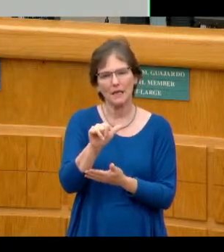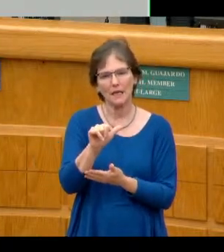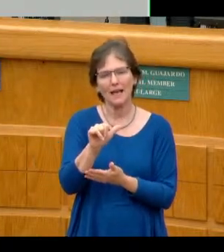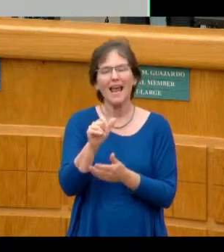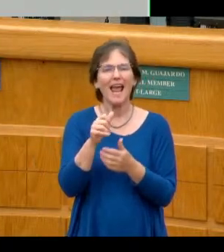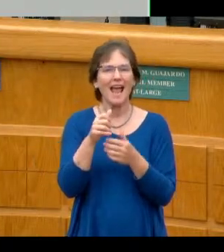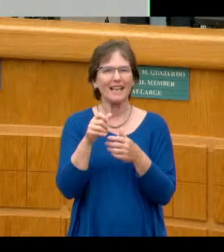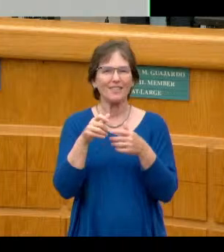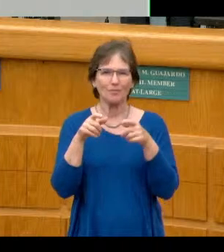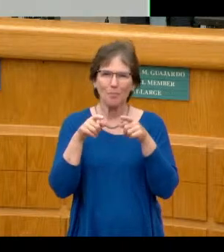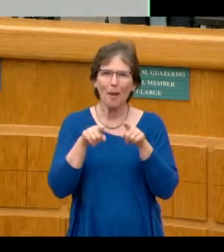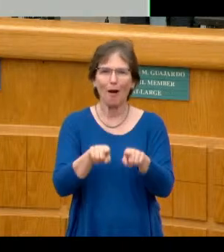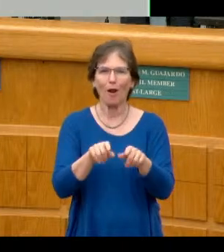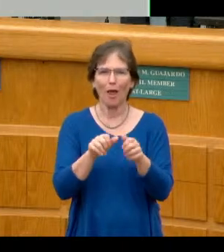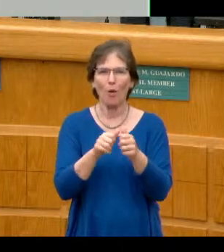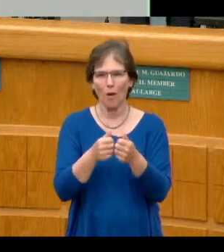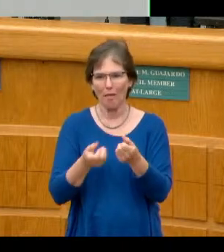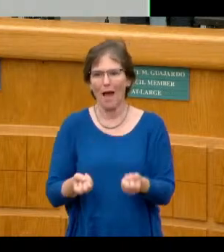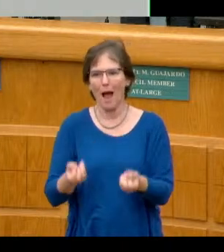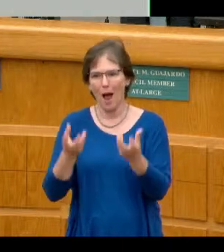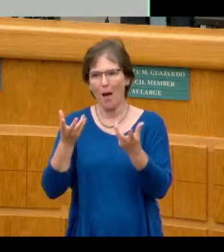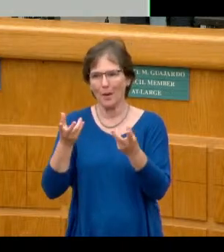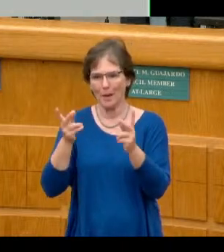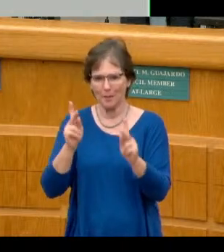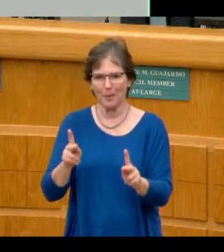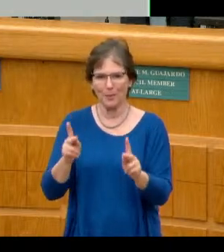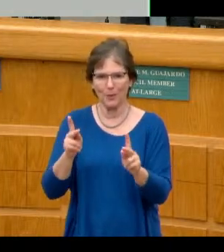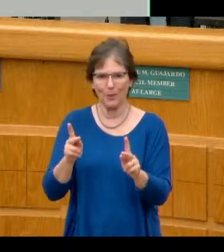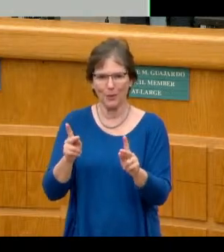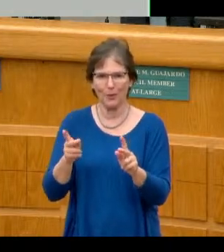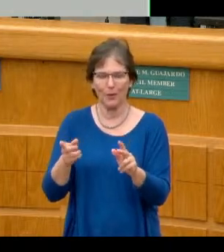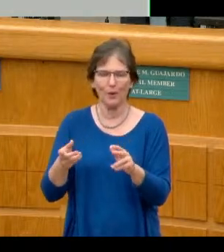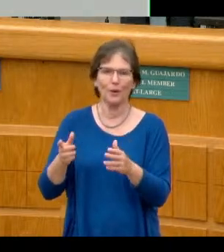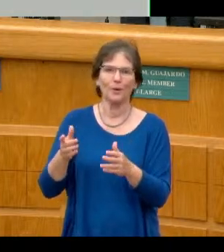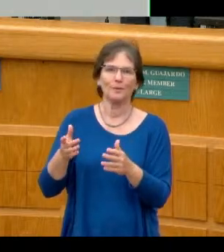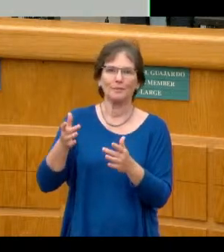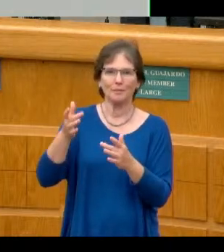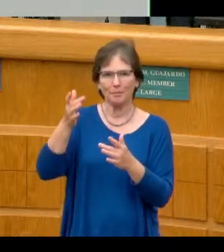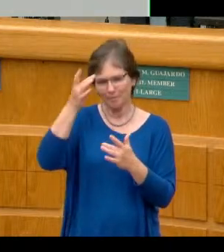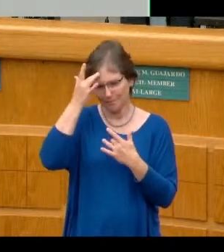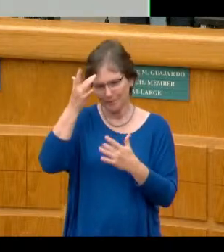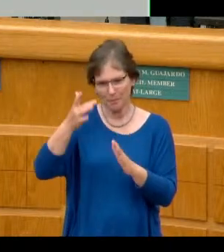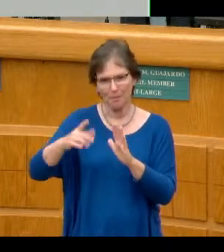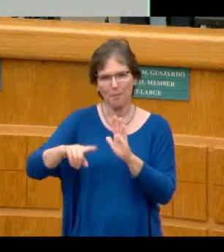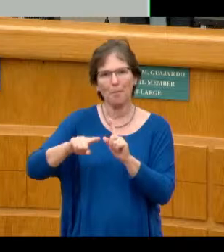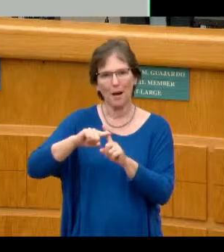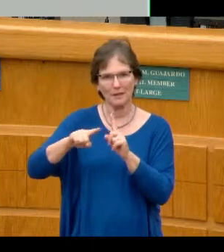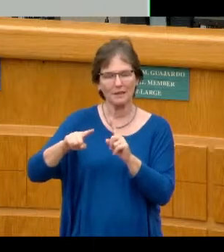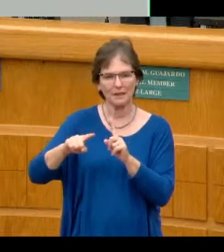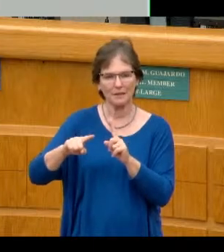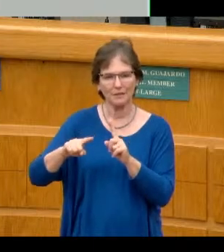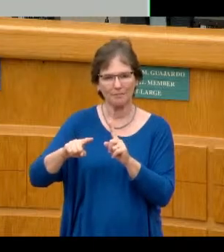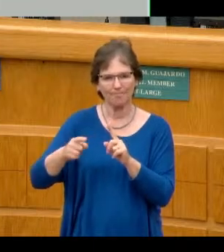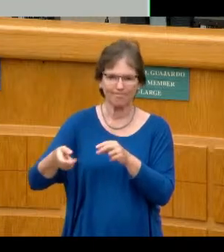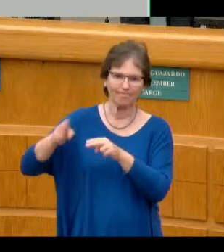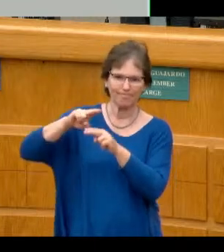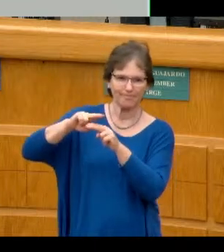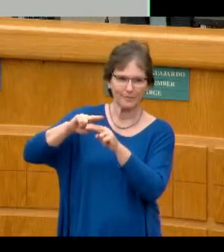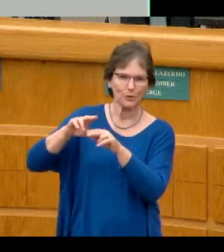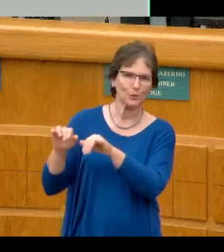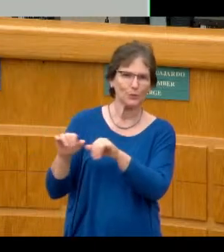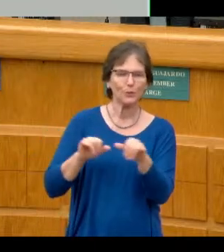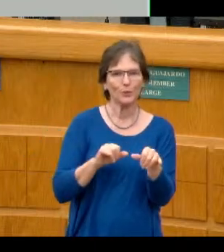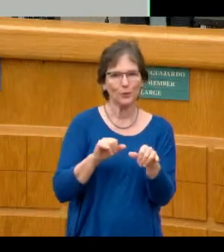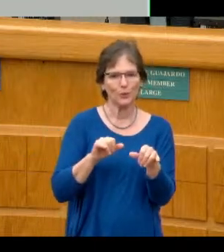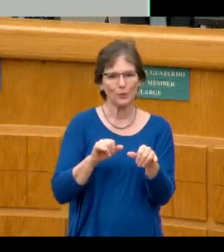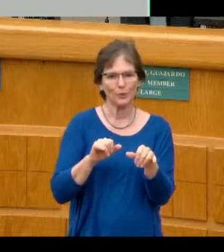increasing. Now, a couple weeks ago, I thought maybe this was a data dump or an anomaly. Last week, I started to inquire about it. This week, the